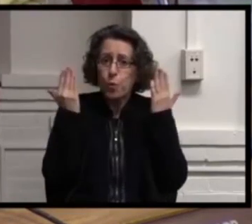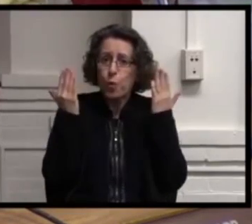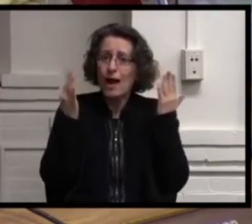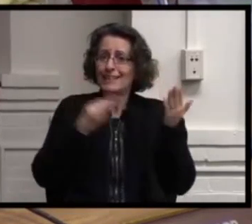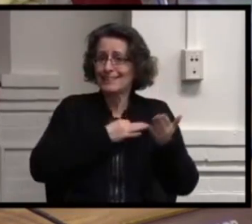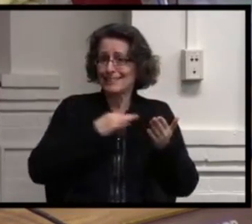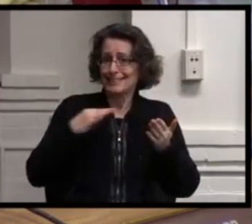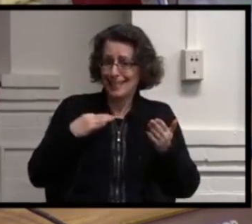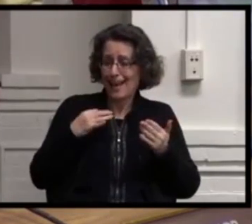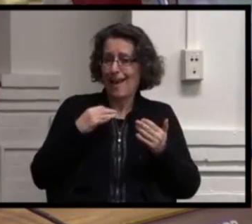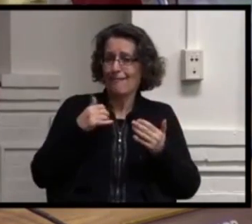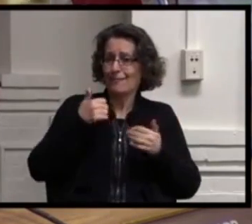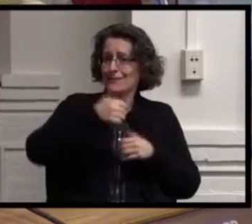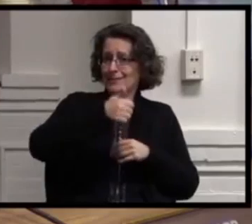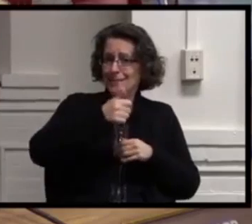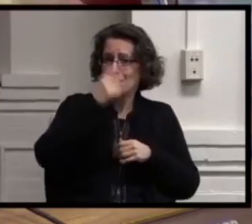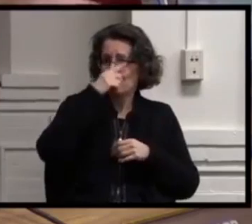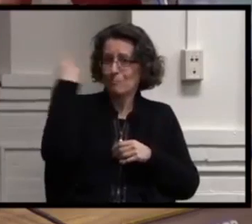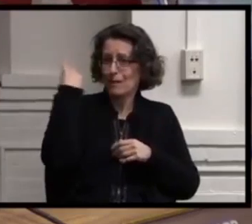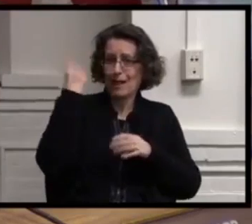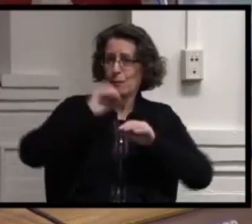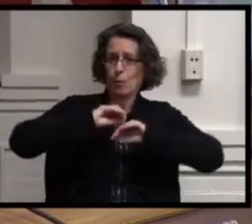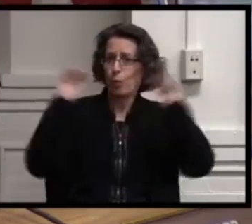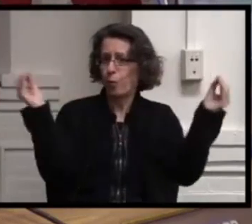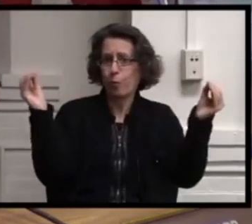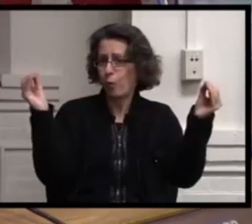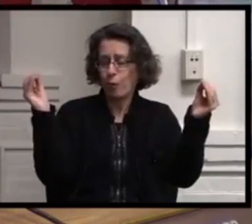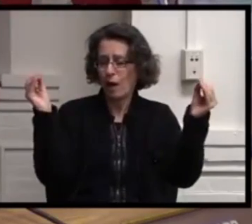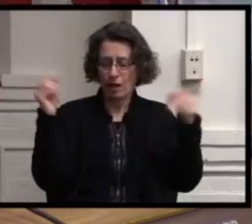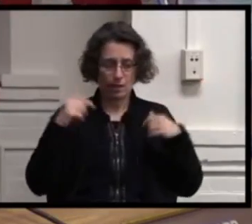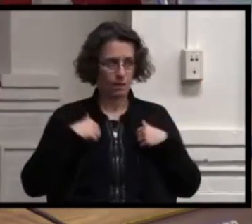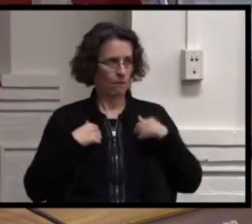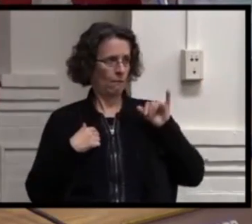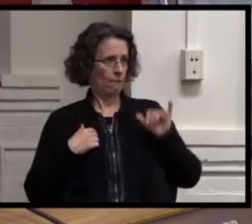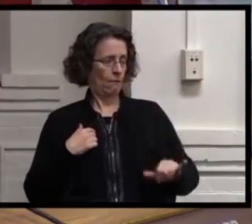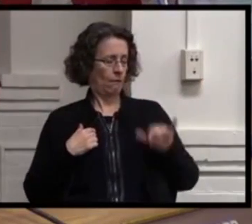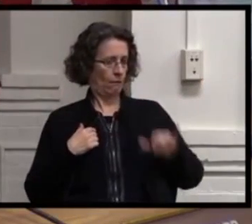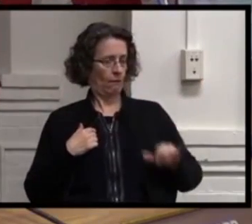and we know that, and I didn't know that, and then.